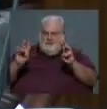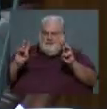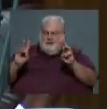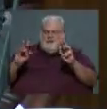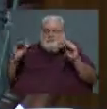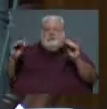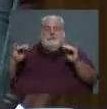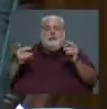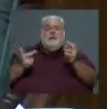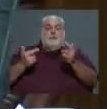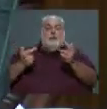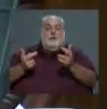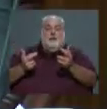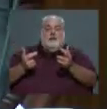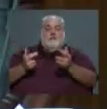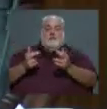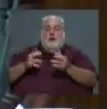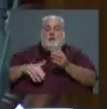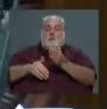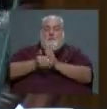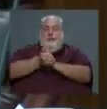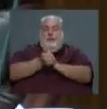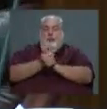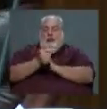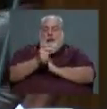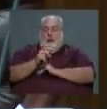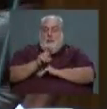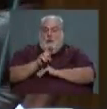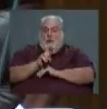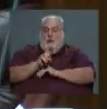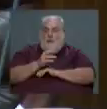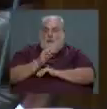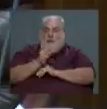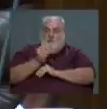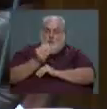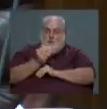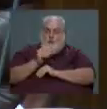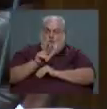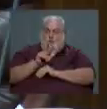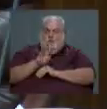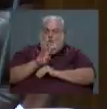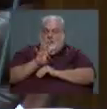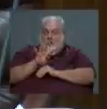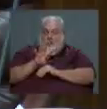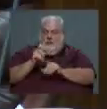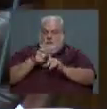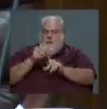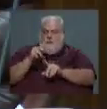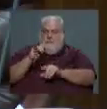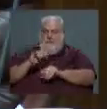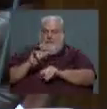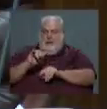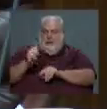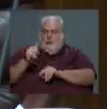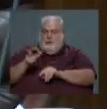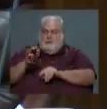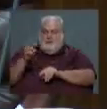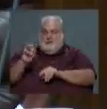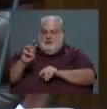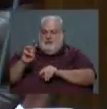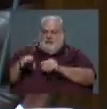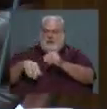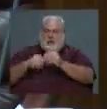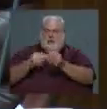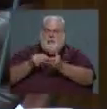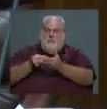purposes, a resolution to amend Little Rock, Arkansas Resolution Number 14,349 of May 17, 2016 to provide